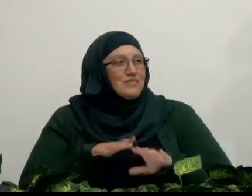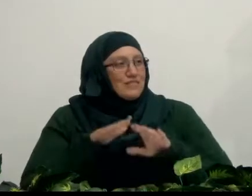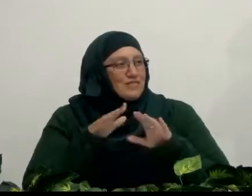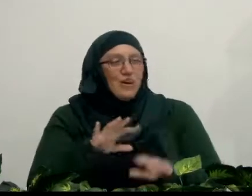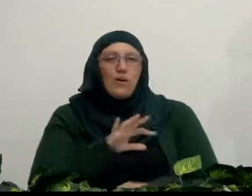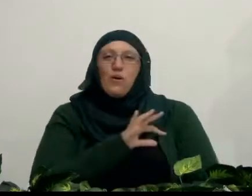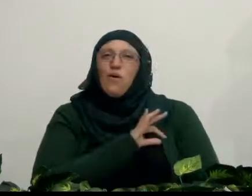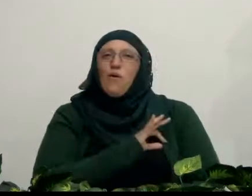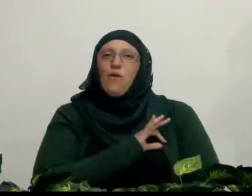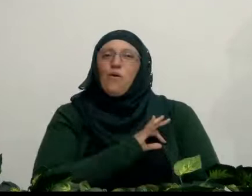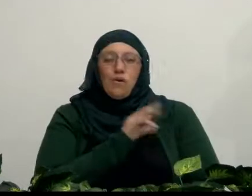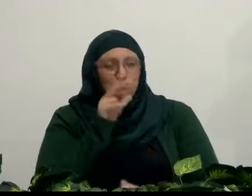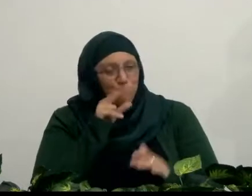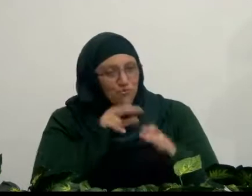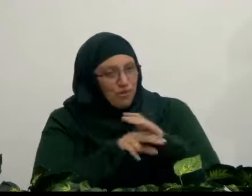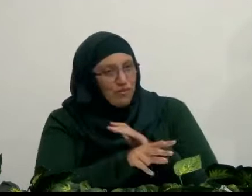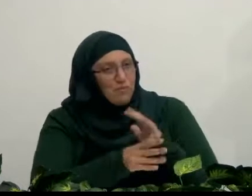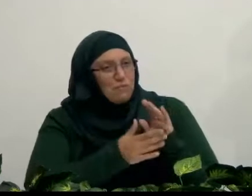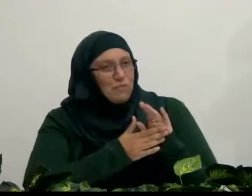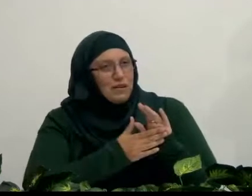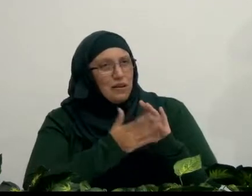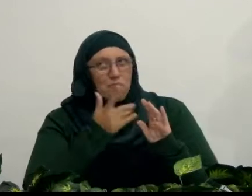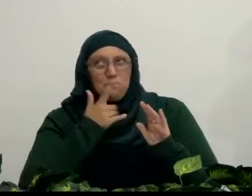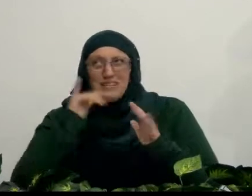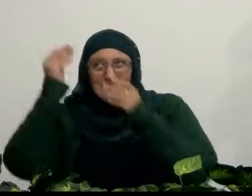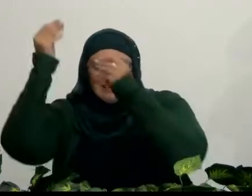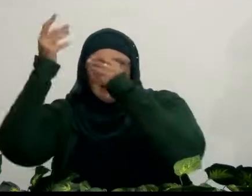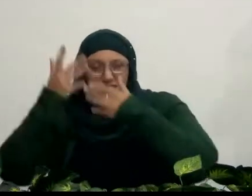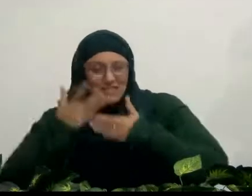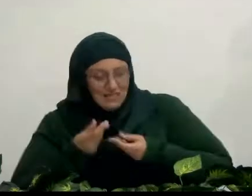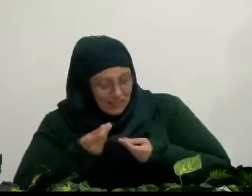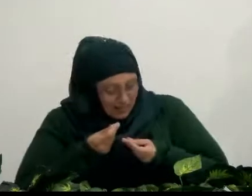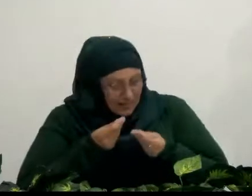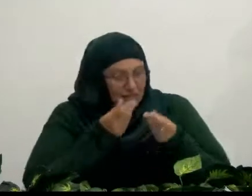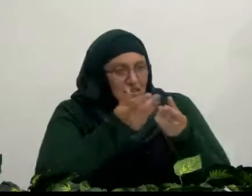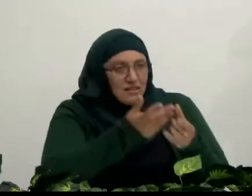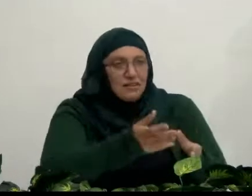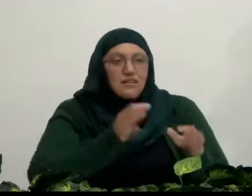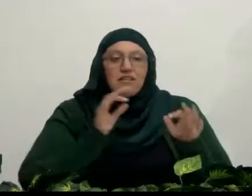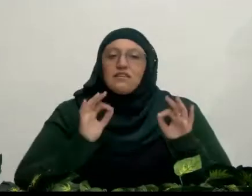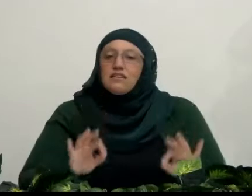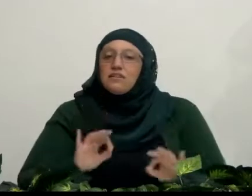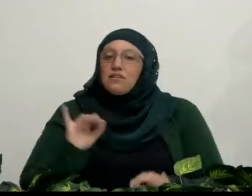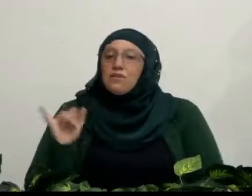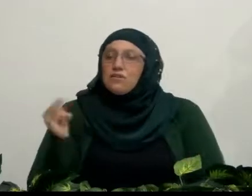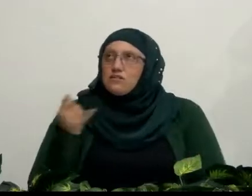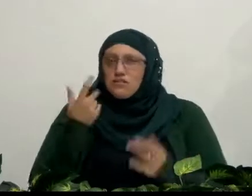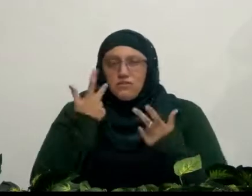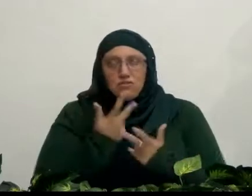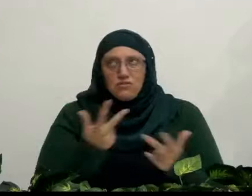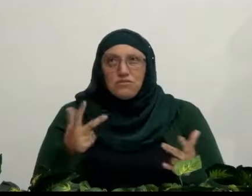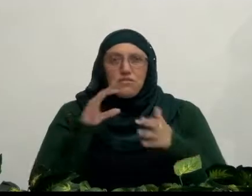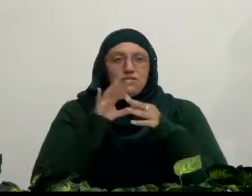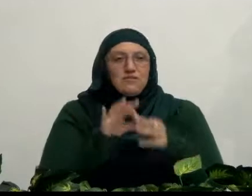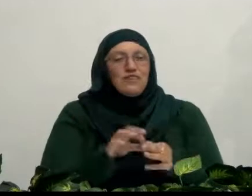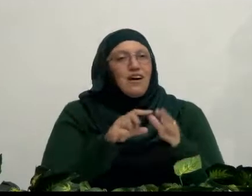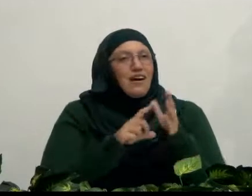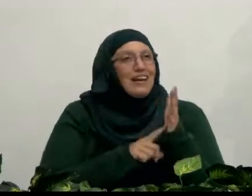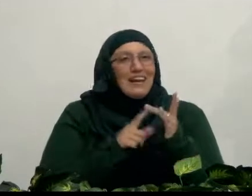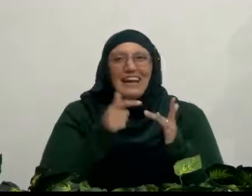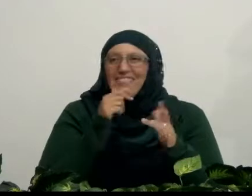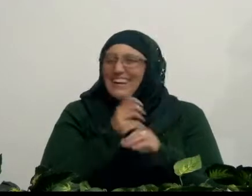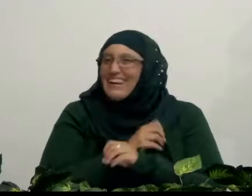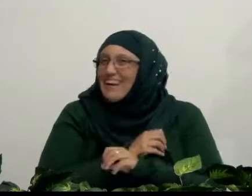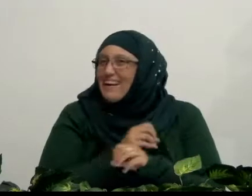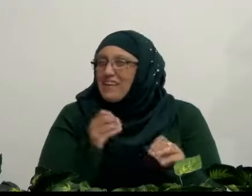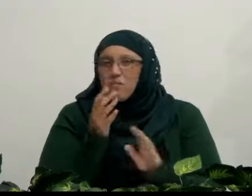O messenger, convey what has just been revealed to you with regard to Ali. And if you do not do so, you will not